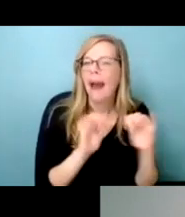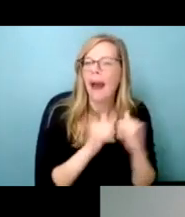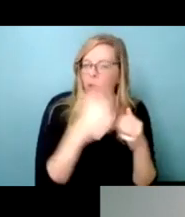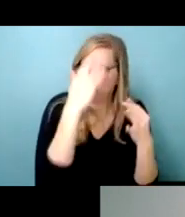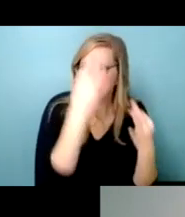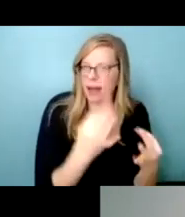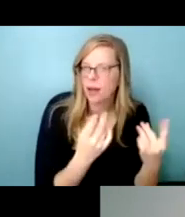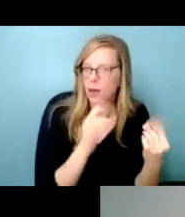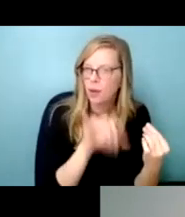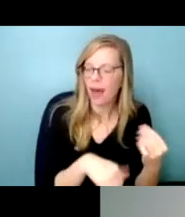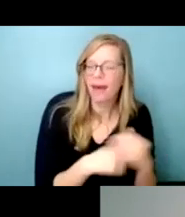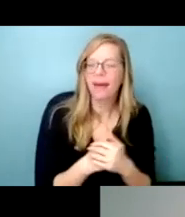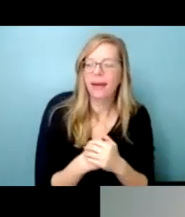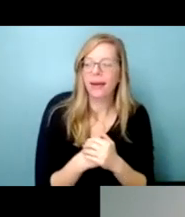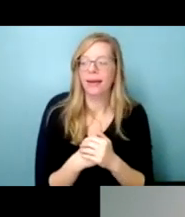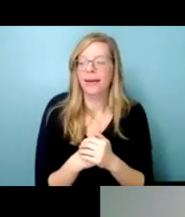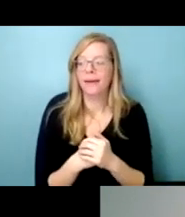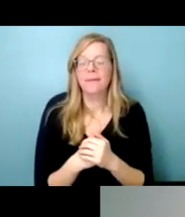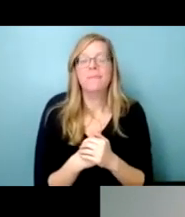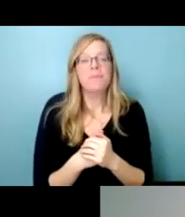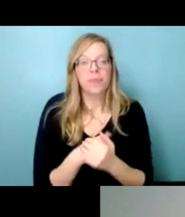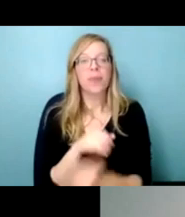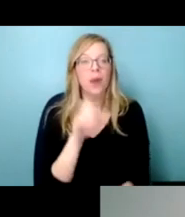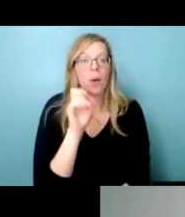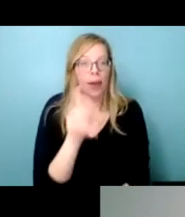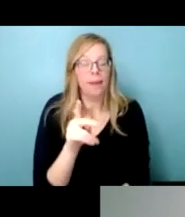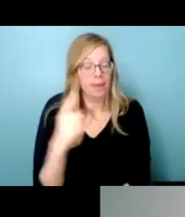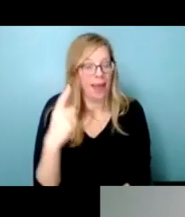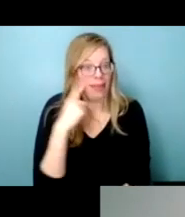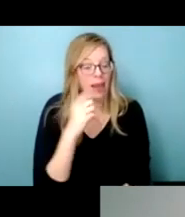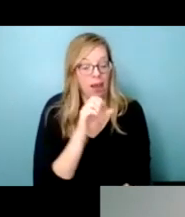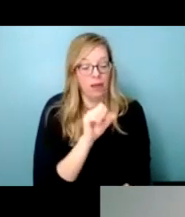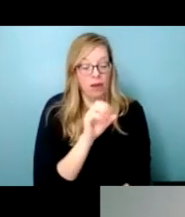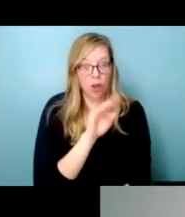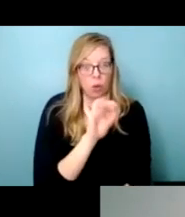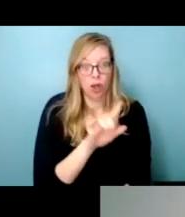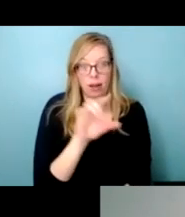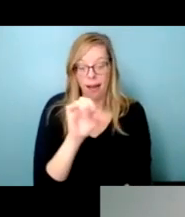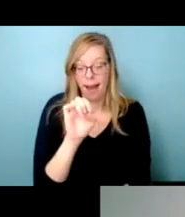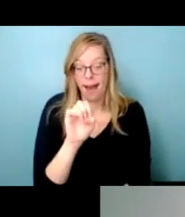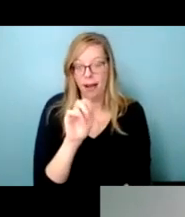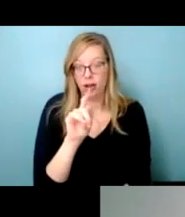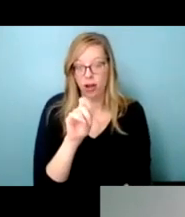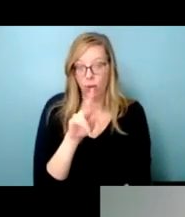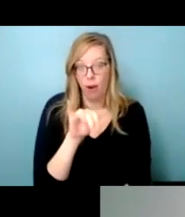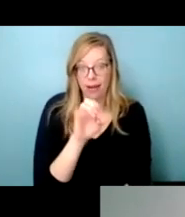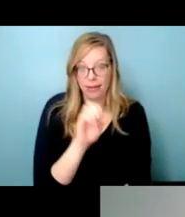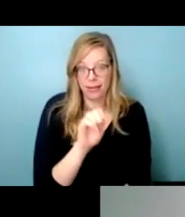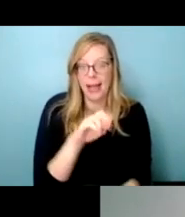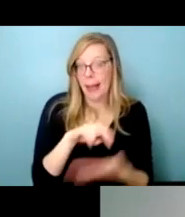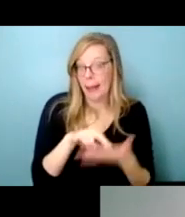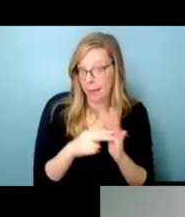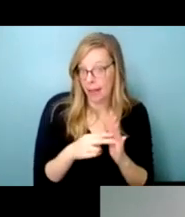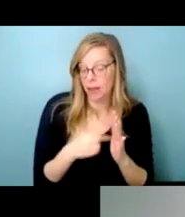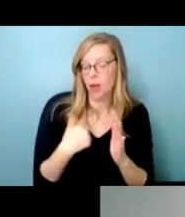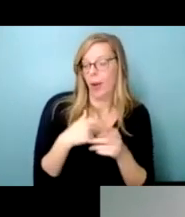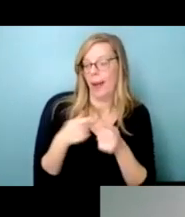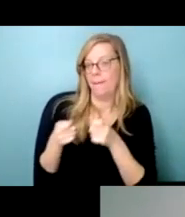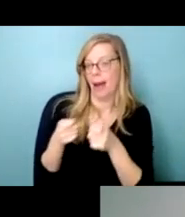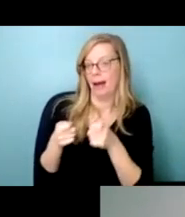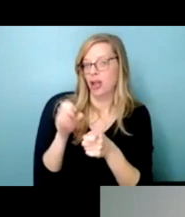Okay, well, that decision, basically the social enterprise is managing the eco center. So we